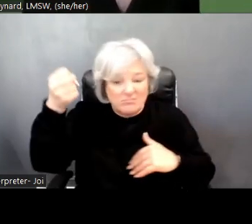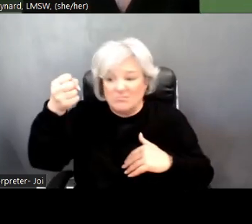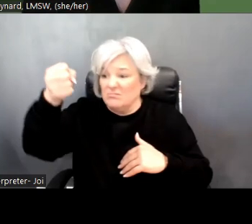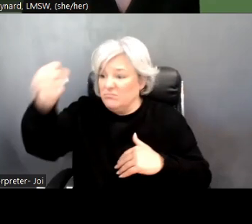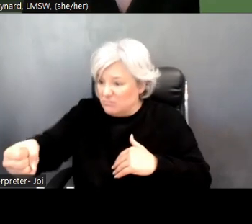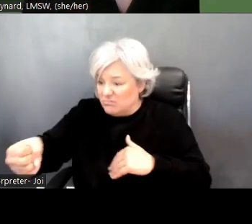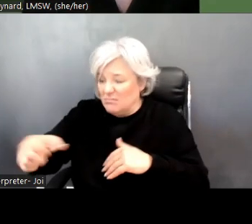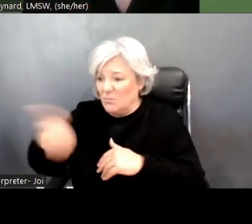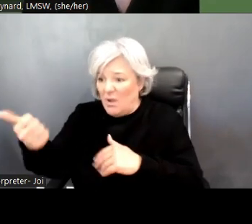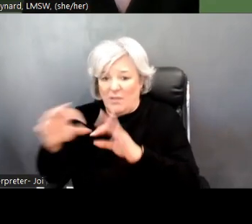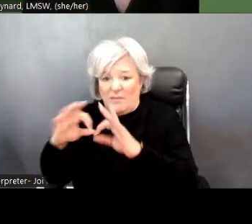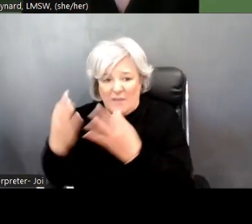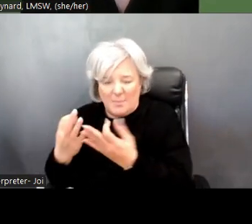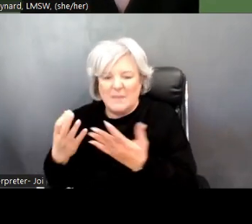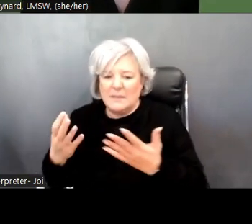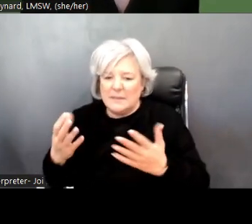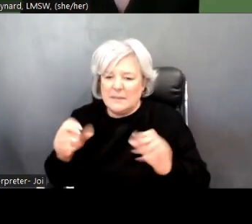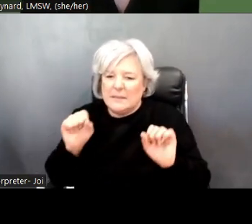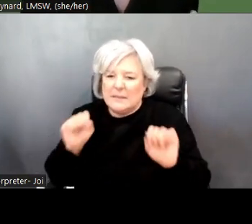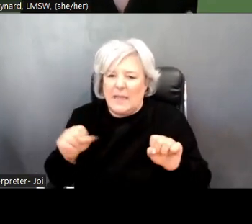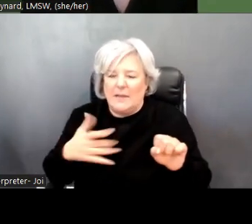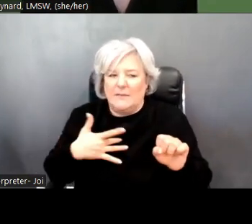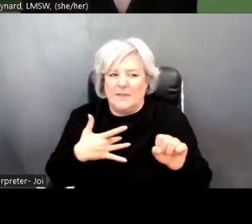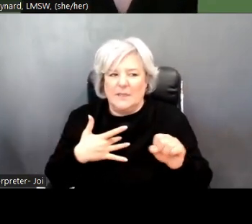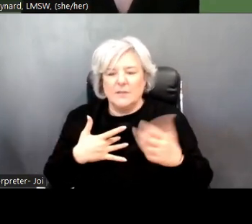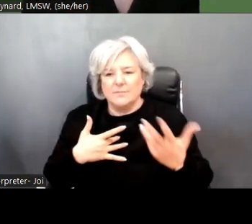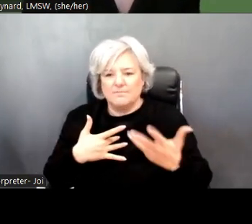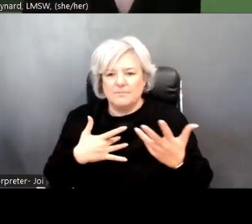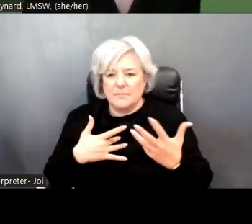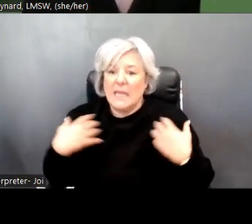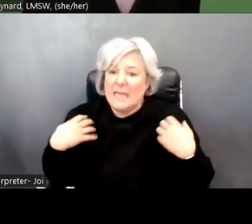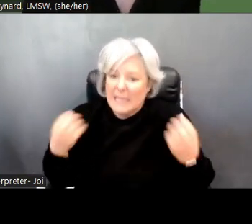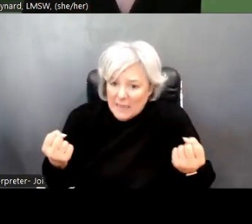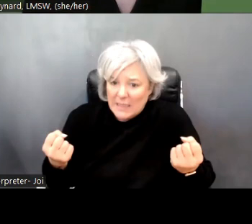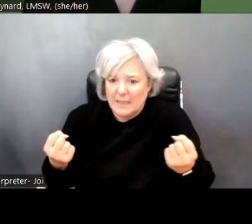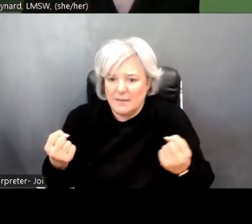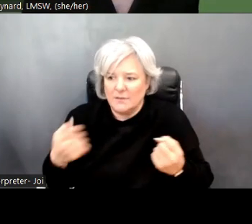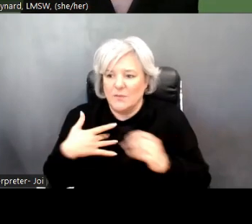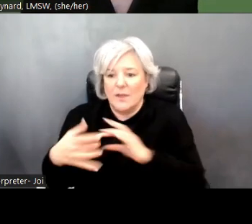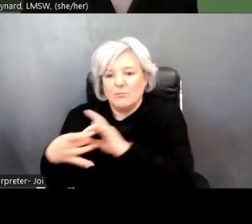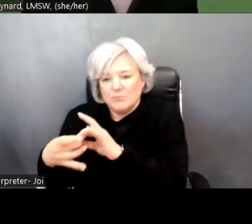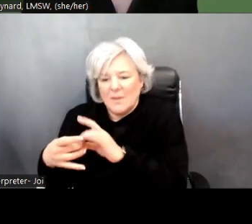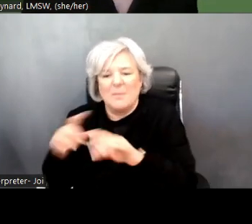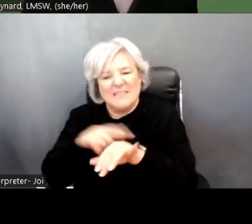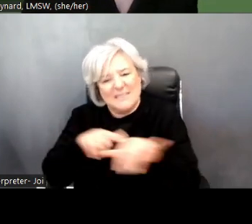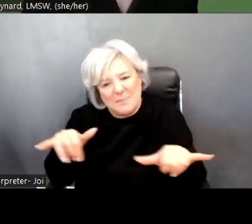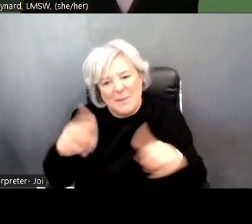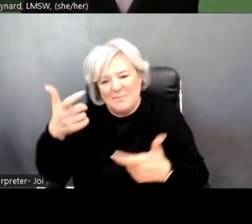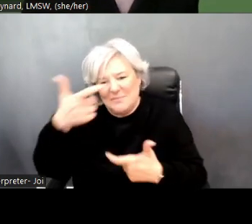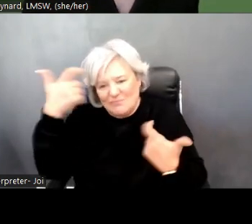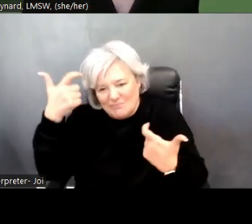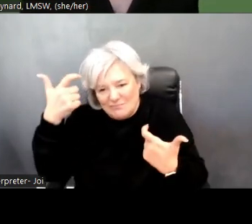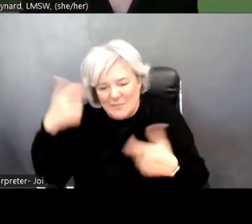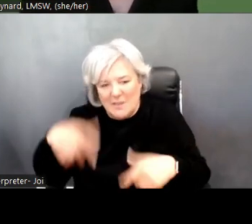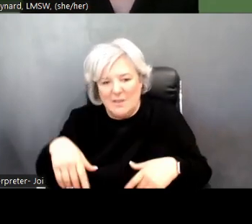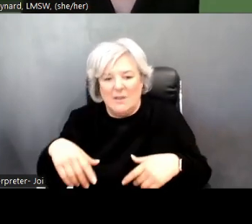be, as we had said earlier, it can be a healing experience, but it's also traumatic.